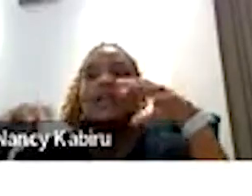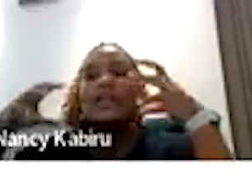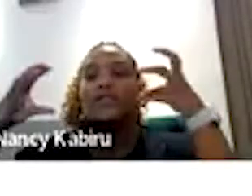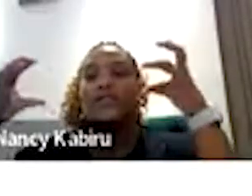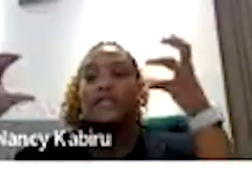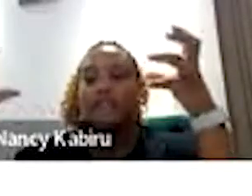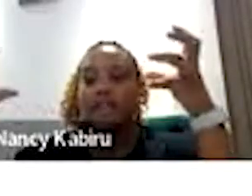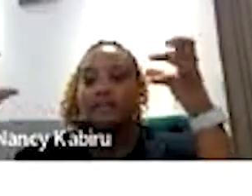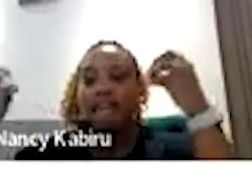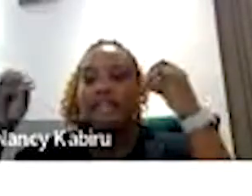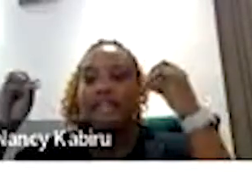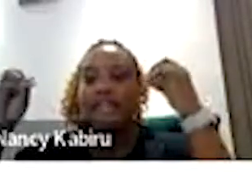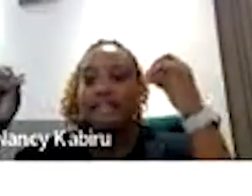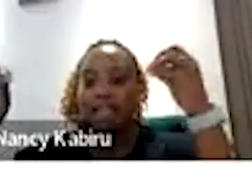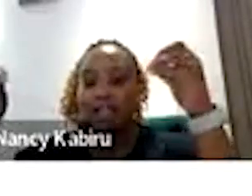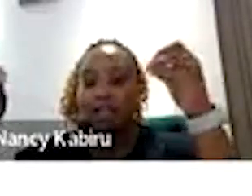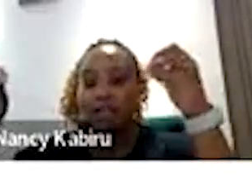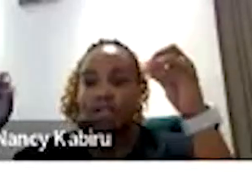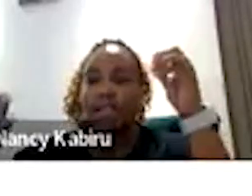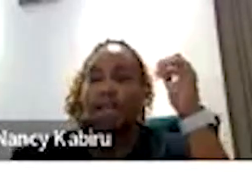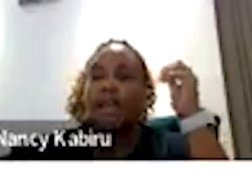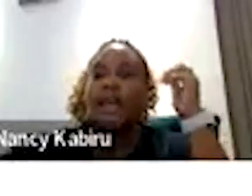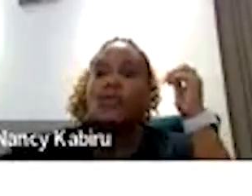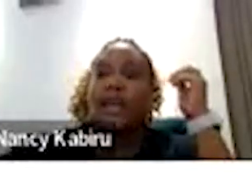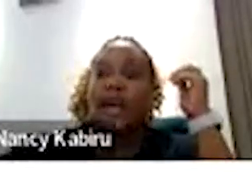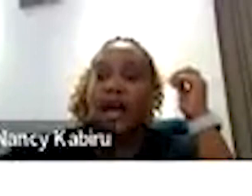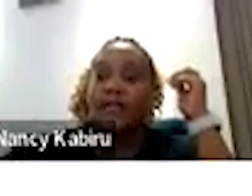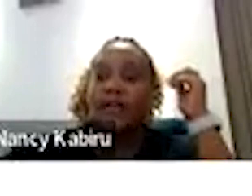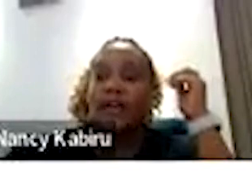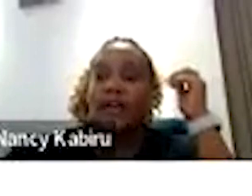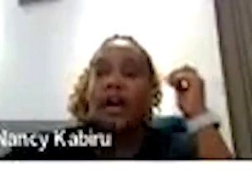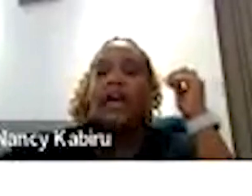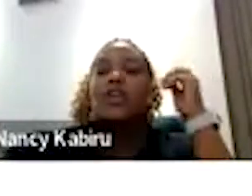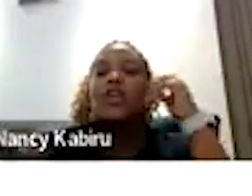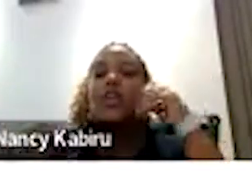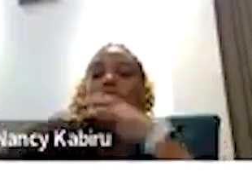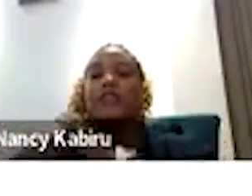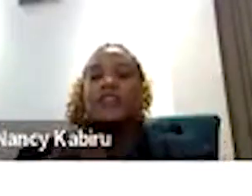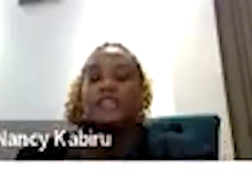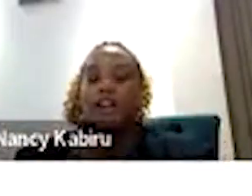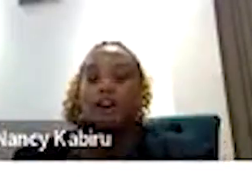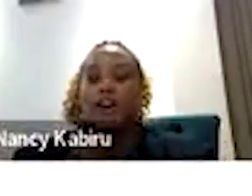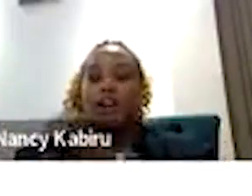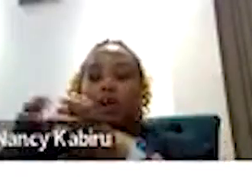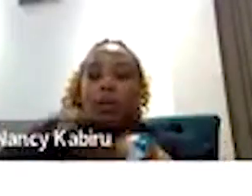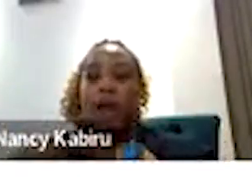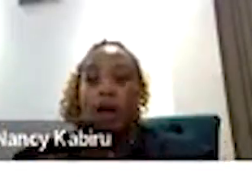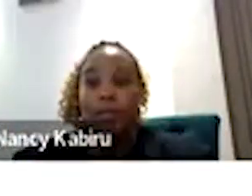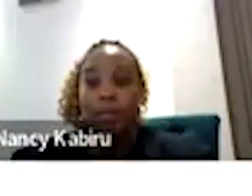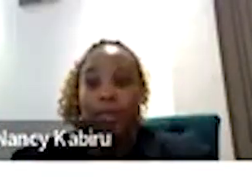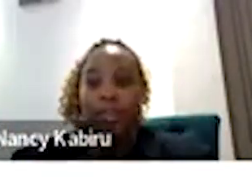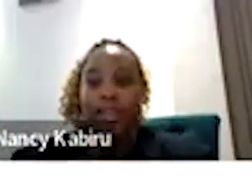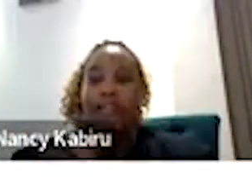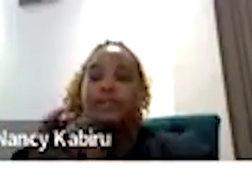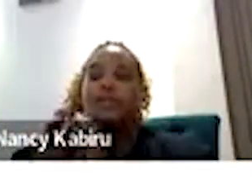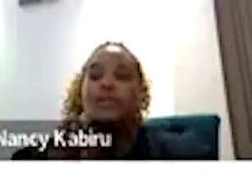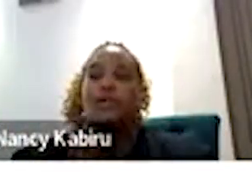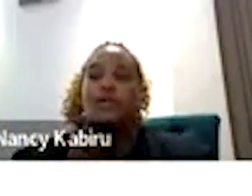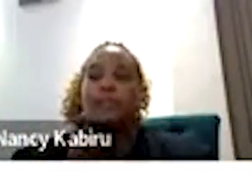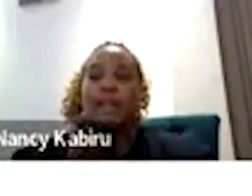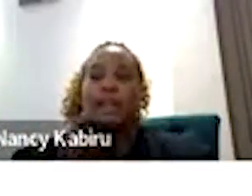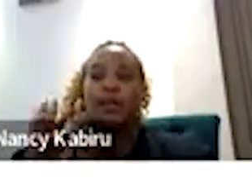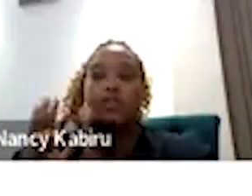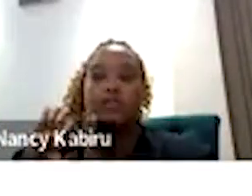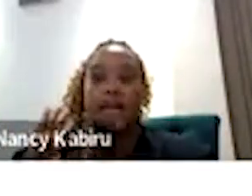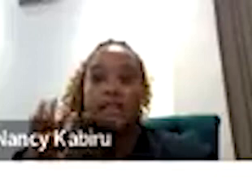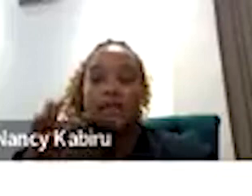way your body receives and sends signals. And we have your physical well-being. There are those who